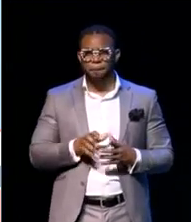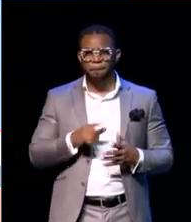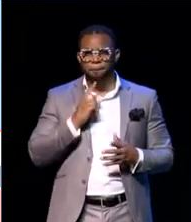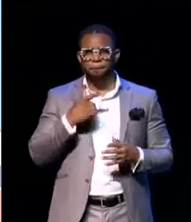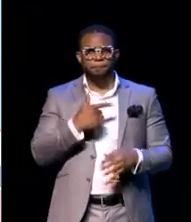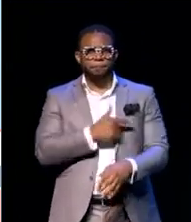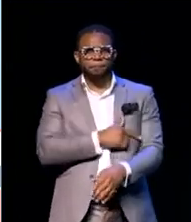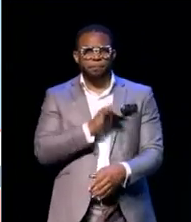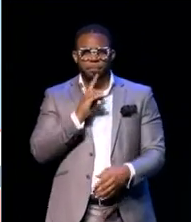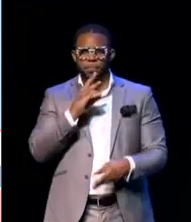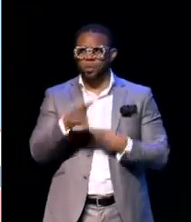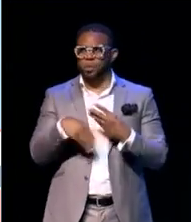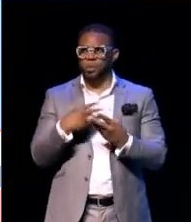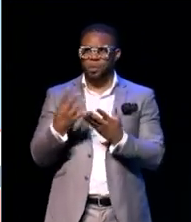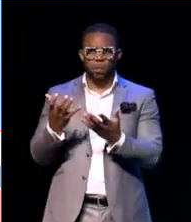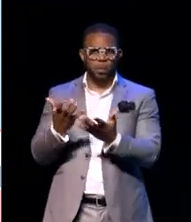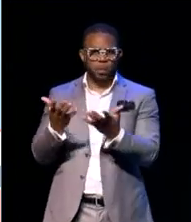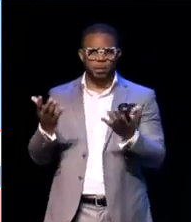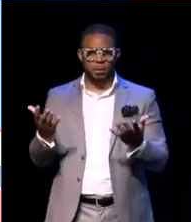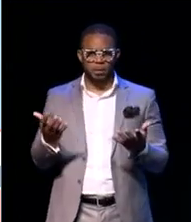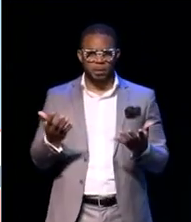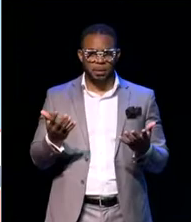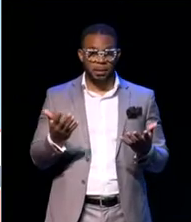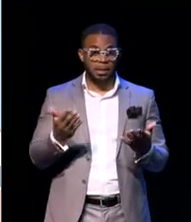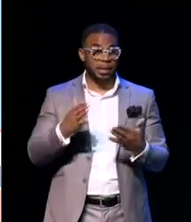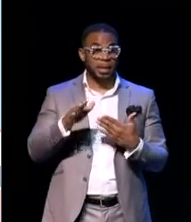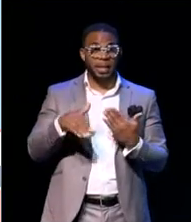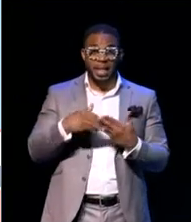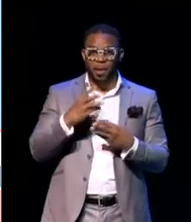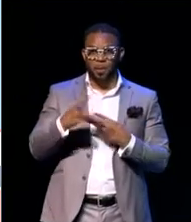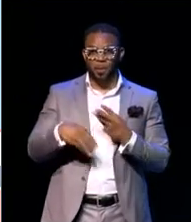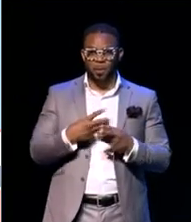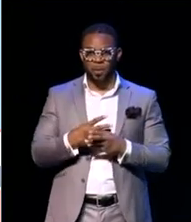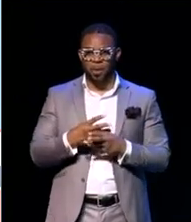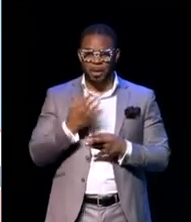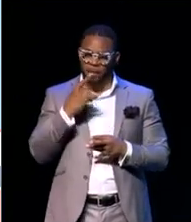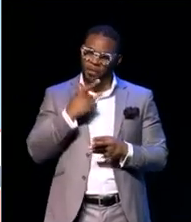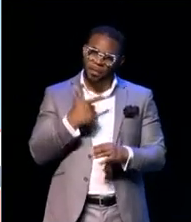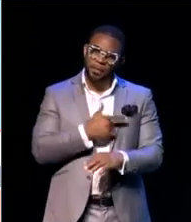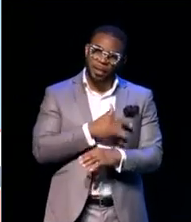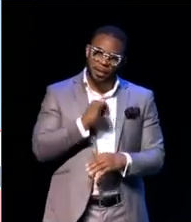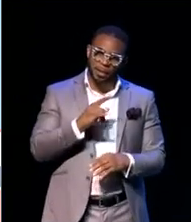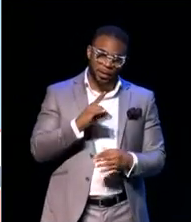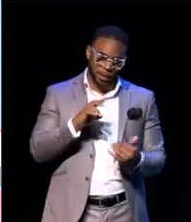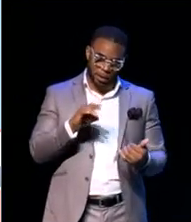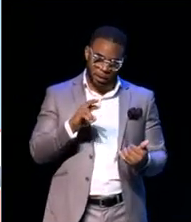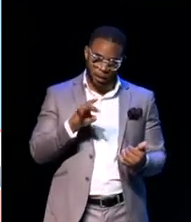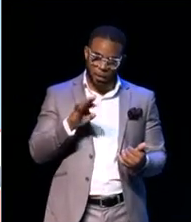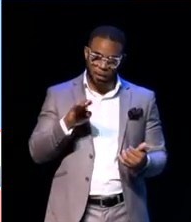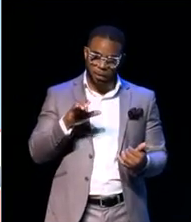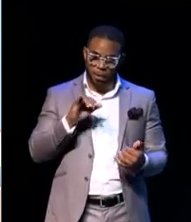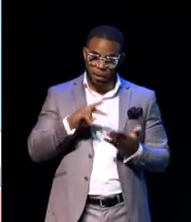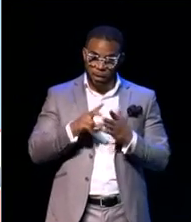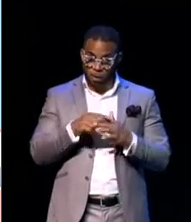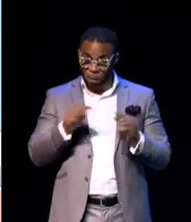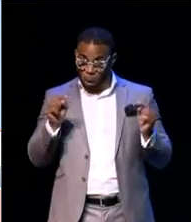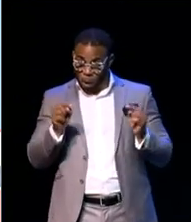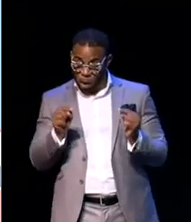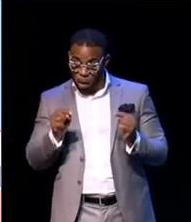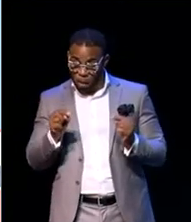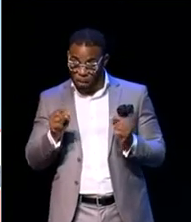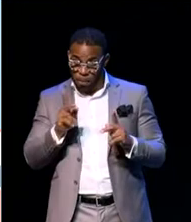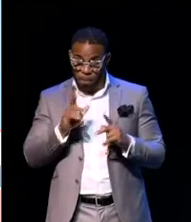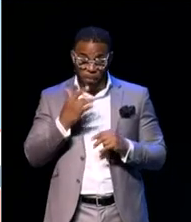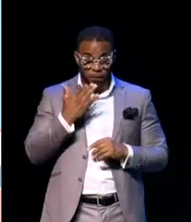is a vaccine that the world wants, the entire world. If it was a vaccine, as Dr. Fauci said, that was intended to